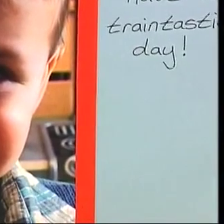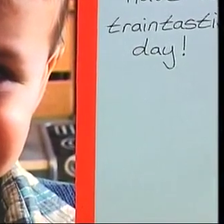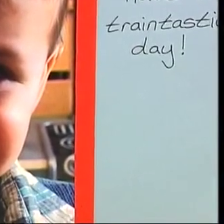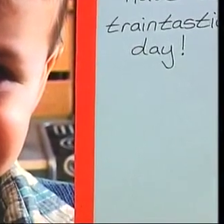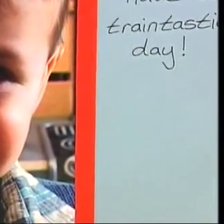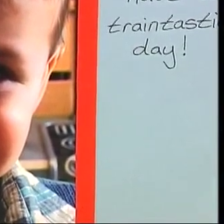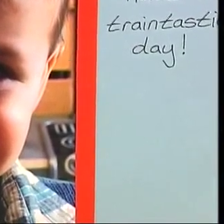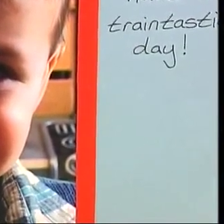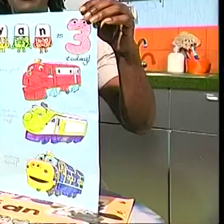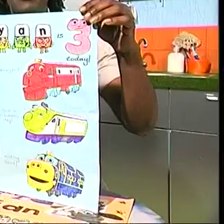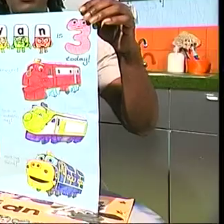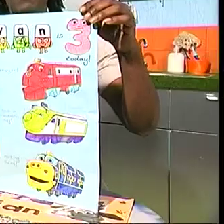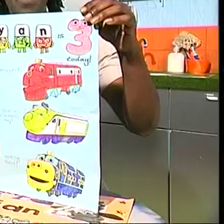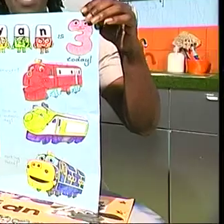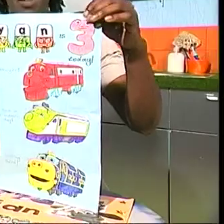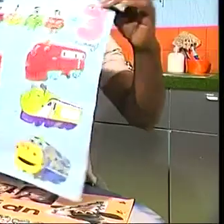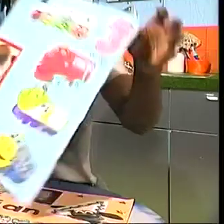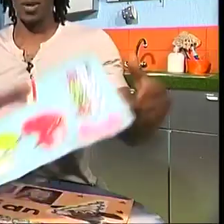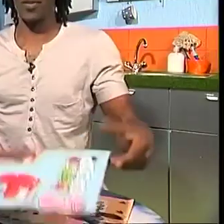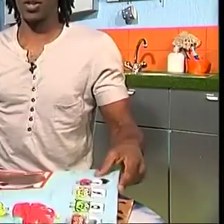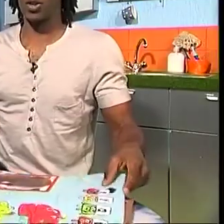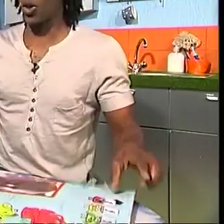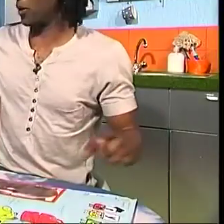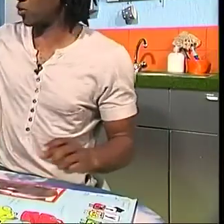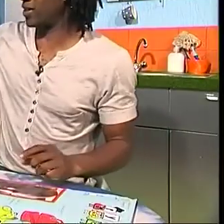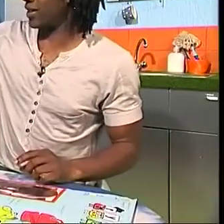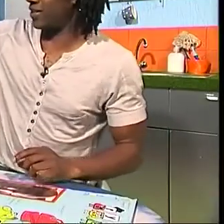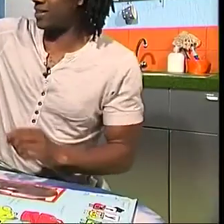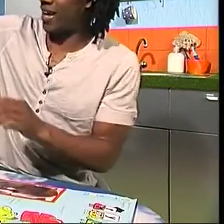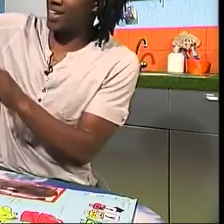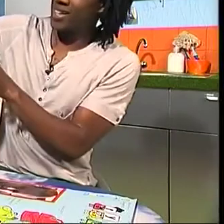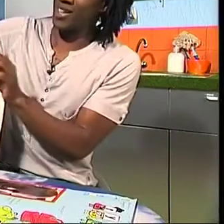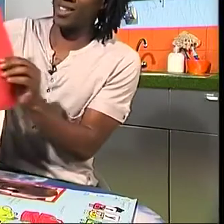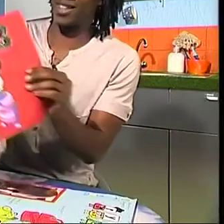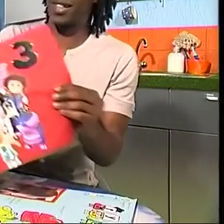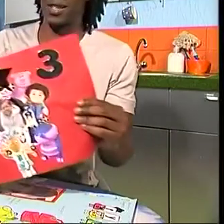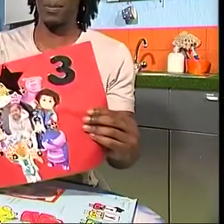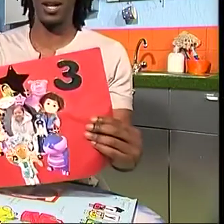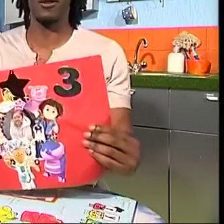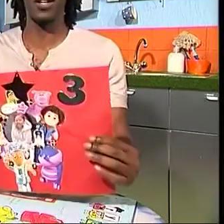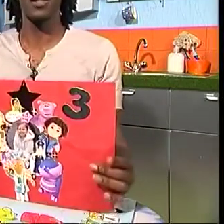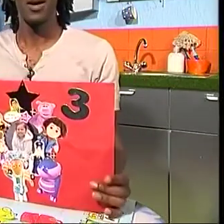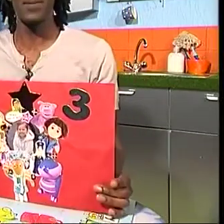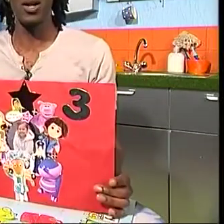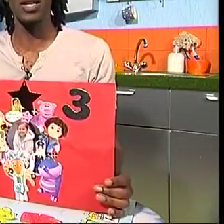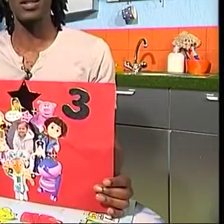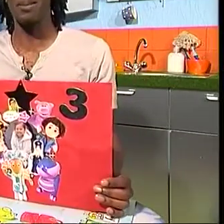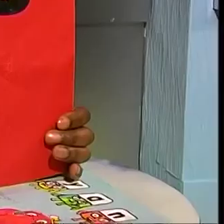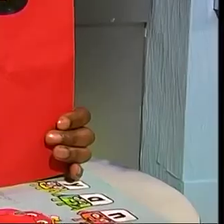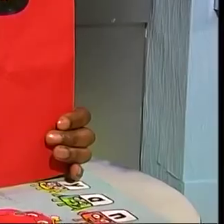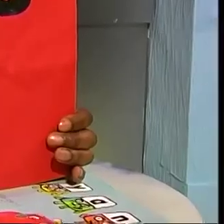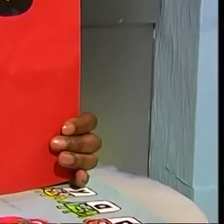Mummy and Daddy and Mimi, your rabbit. Hope you're having a super train-tastic day. Look at this smiling face belonging